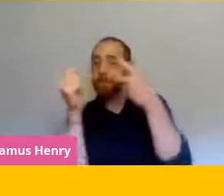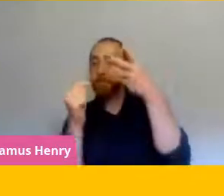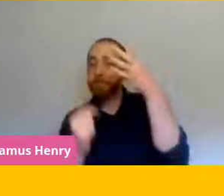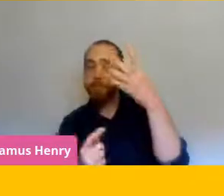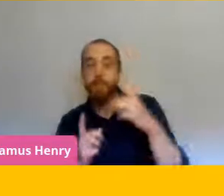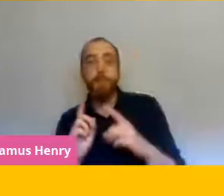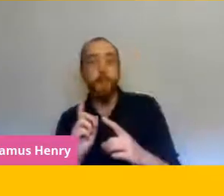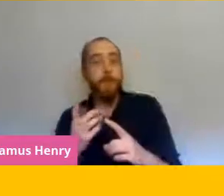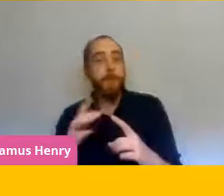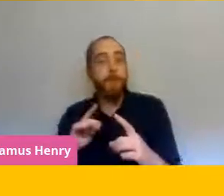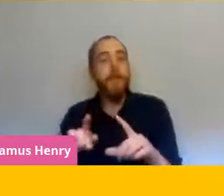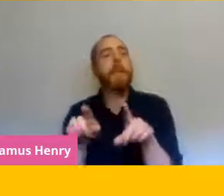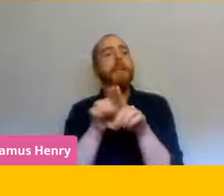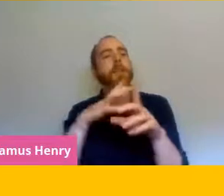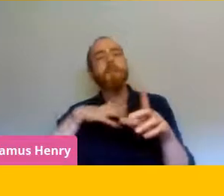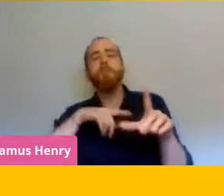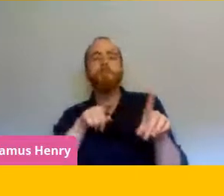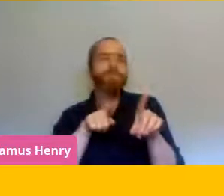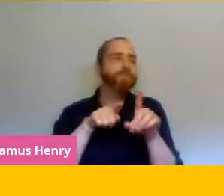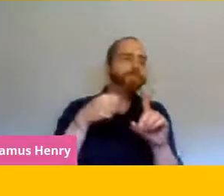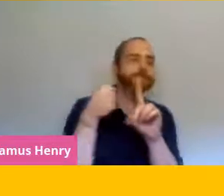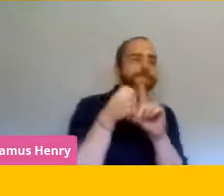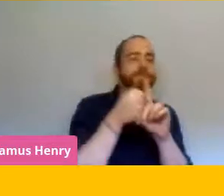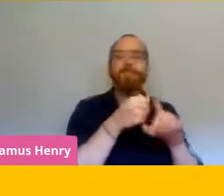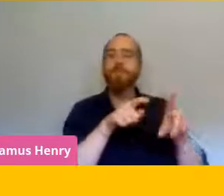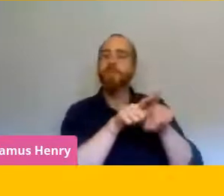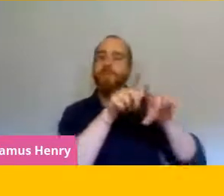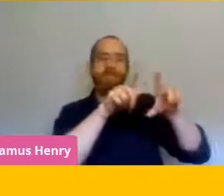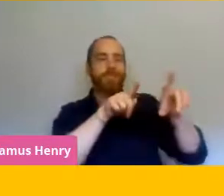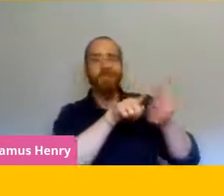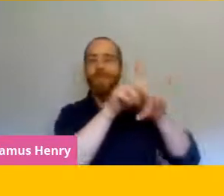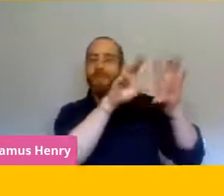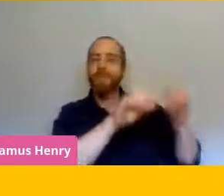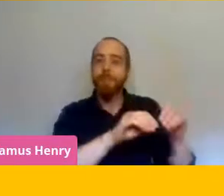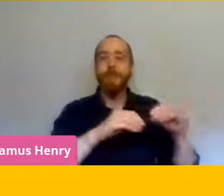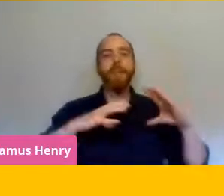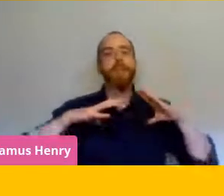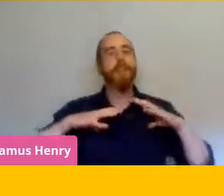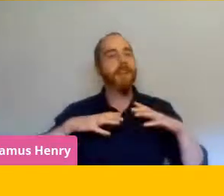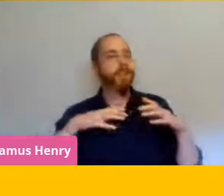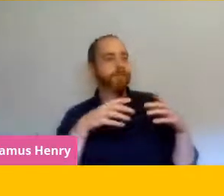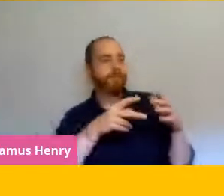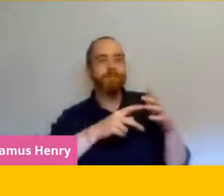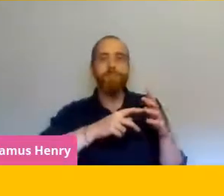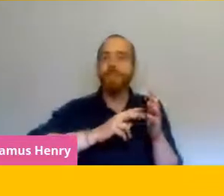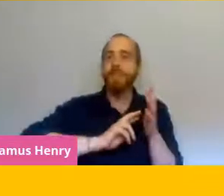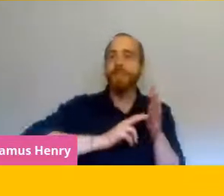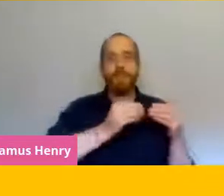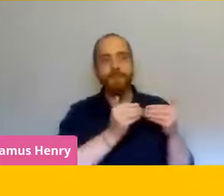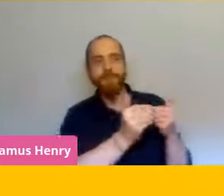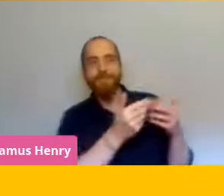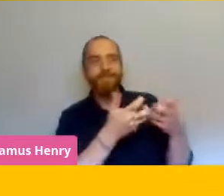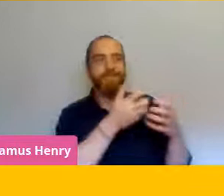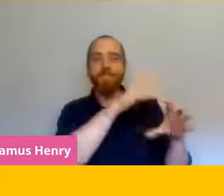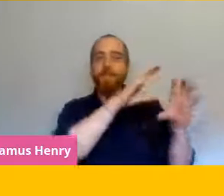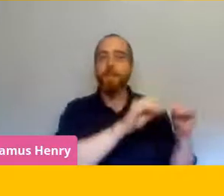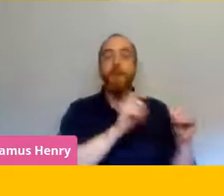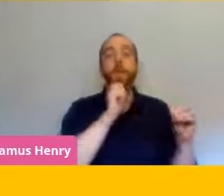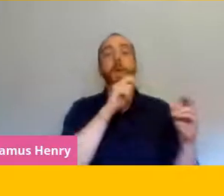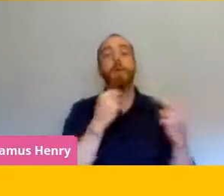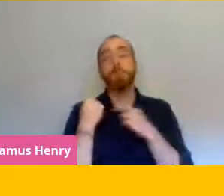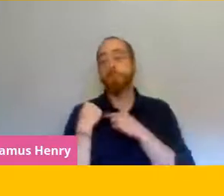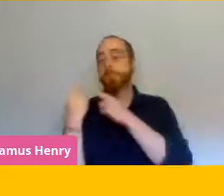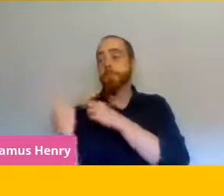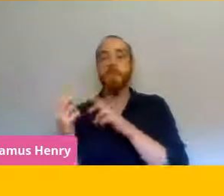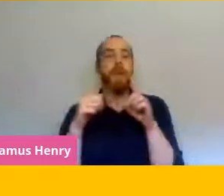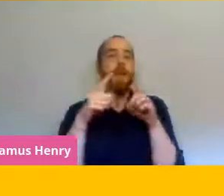sort of anti-cas organising strategy as a branch. And then I'm going to hand over to Edda, and she's going to talk in a bit more detail about the toolkit that we've